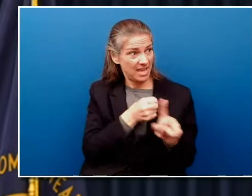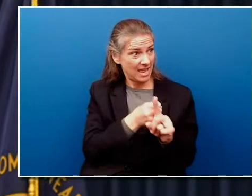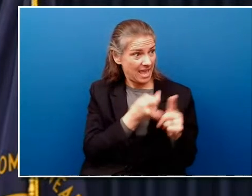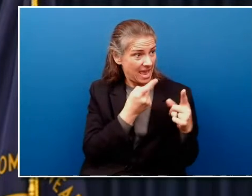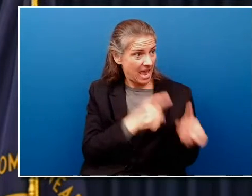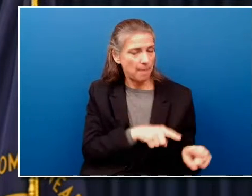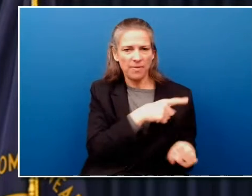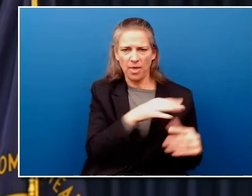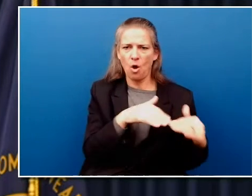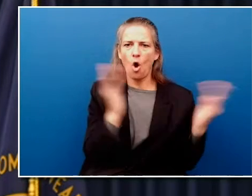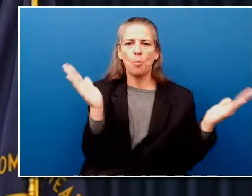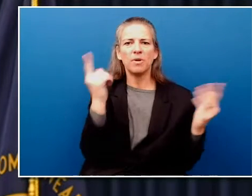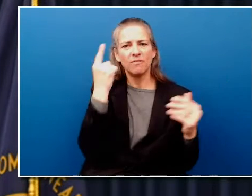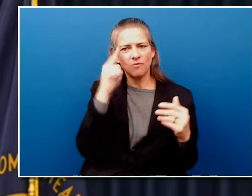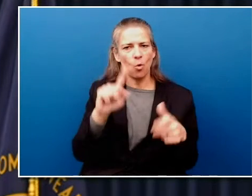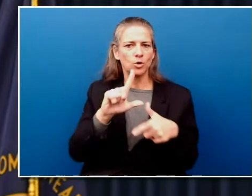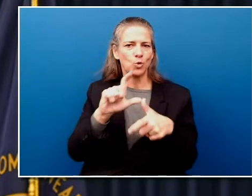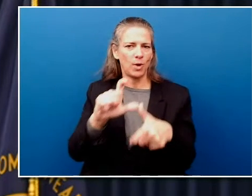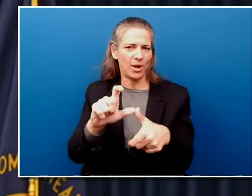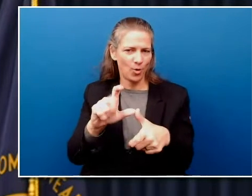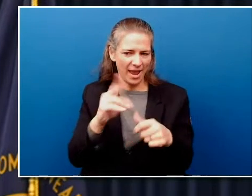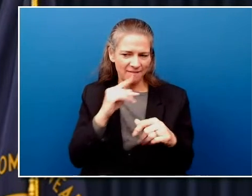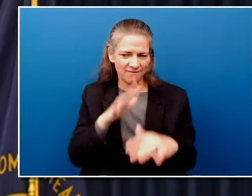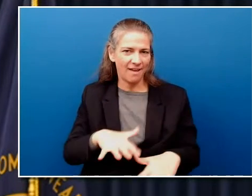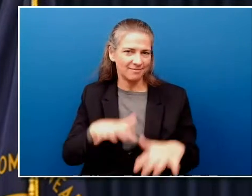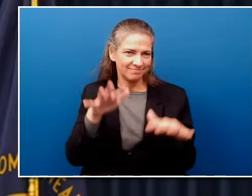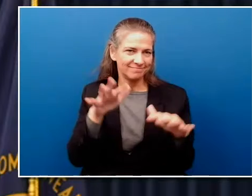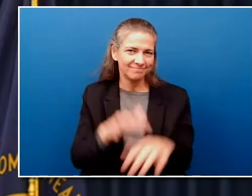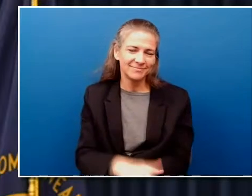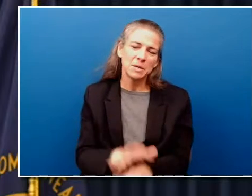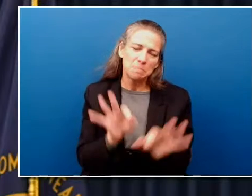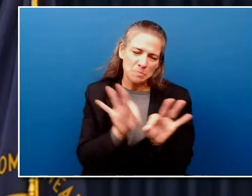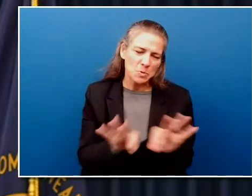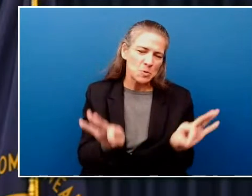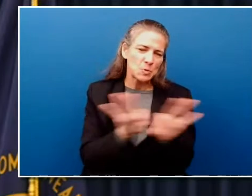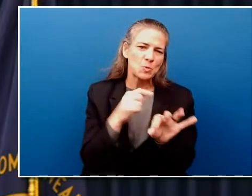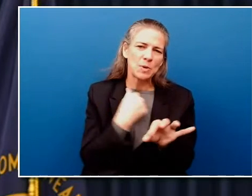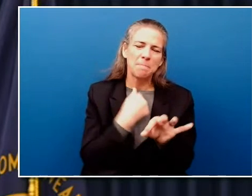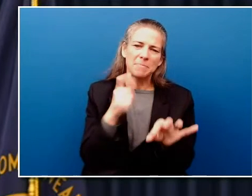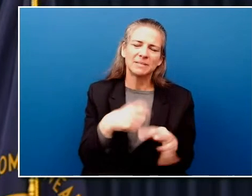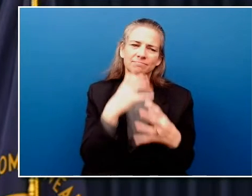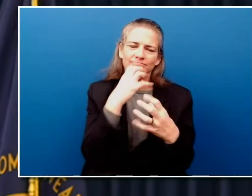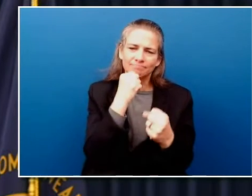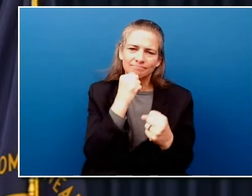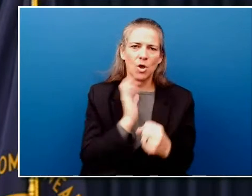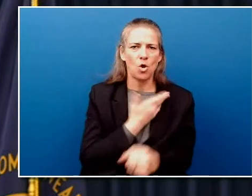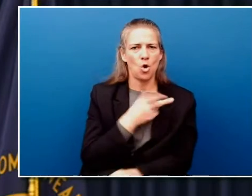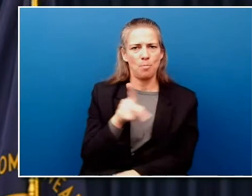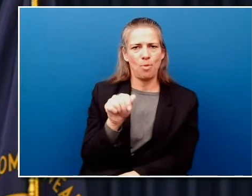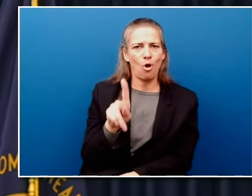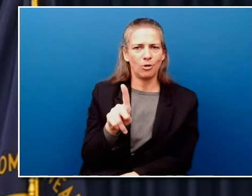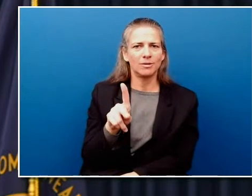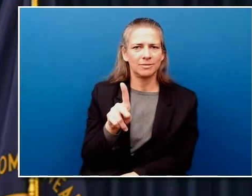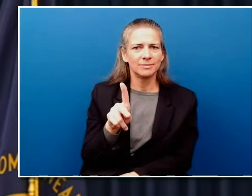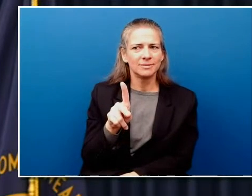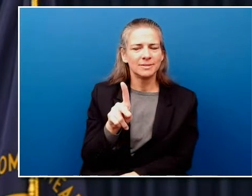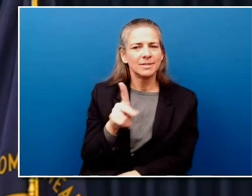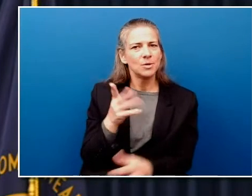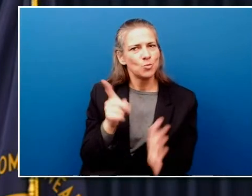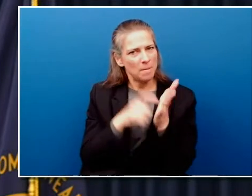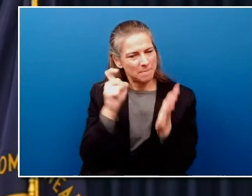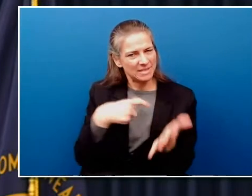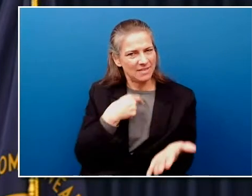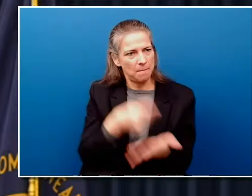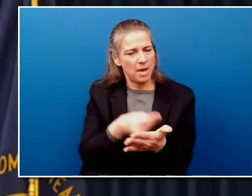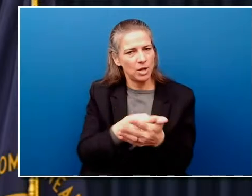after tornadoes and floods. So it's important that we preserve our parks, which requires that we have the dollars to repair them